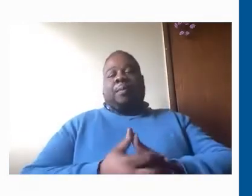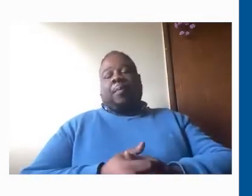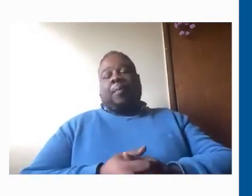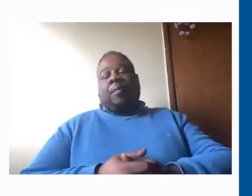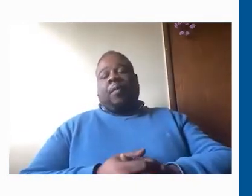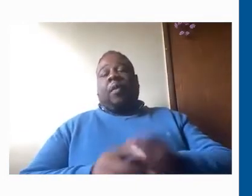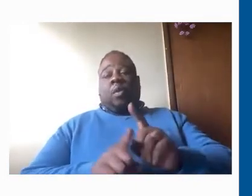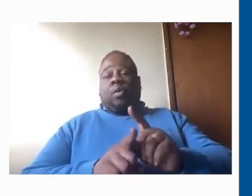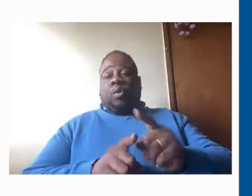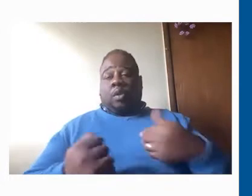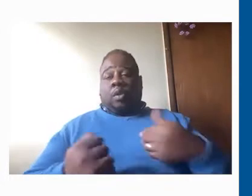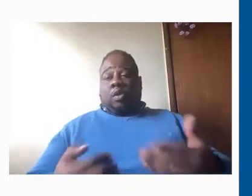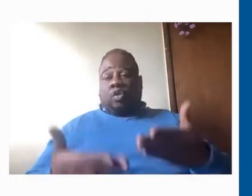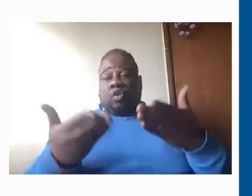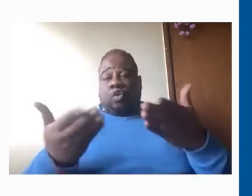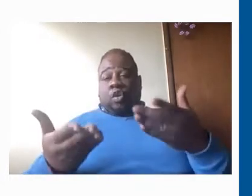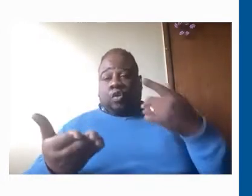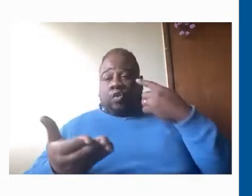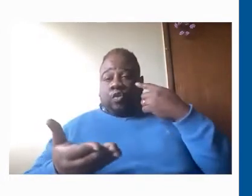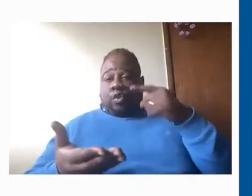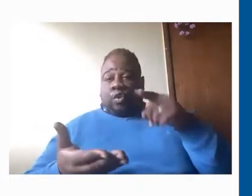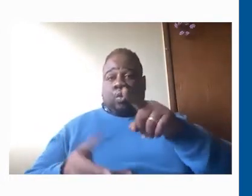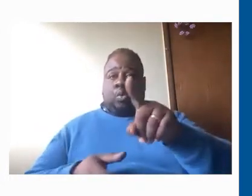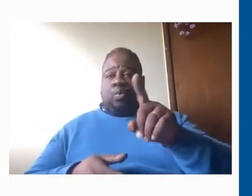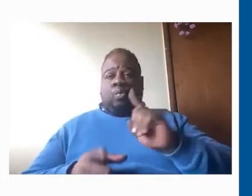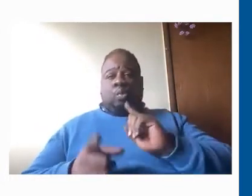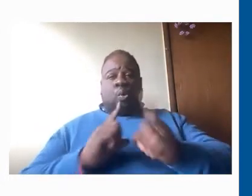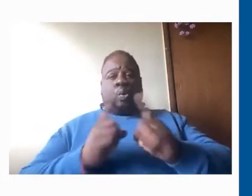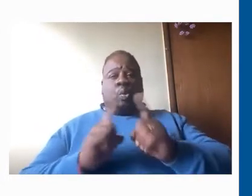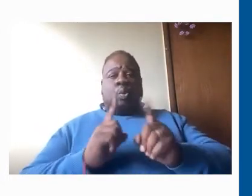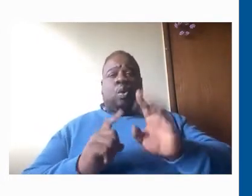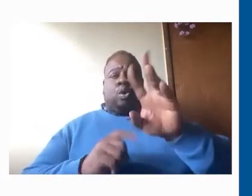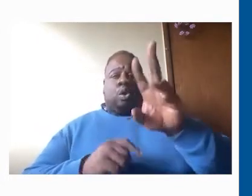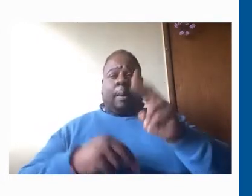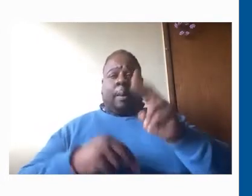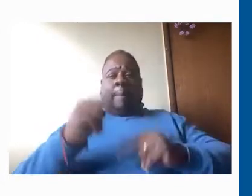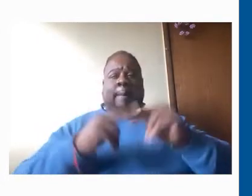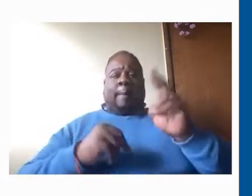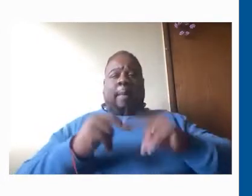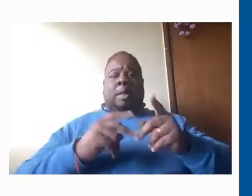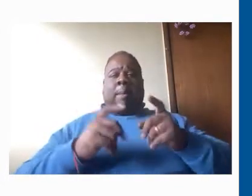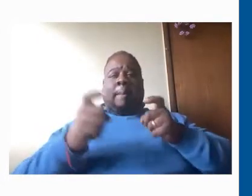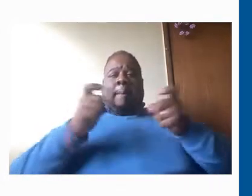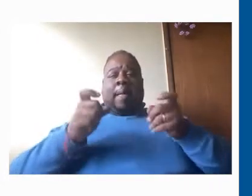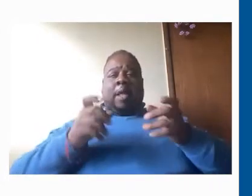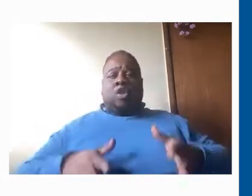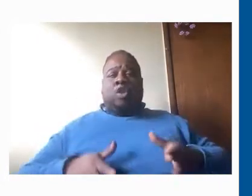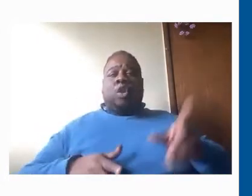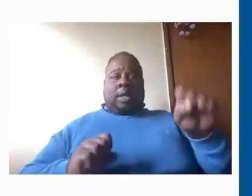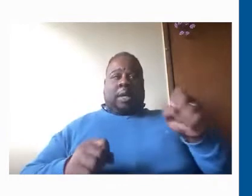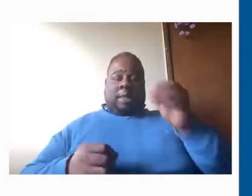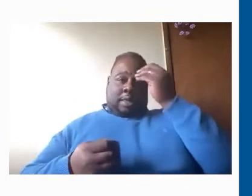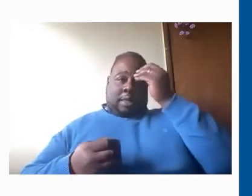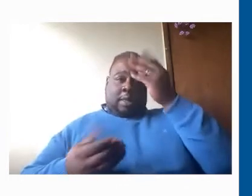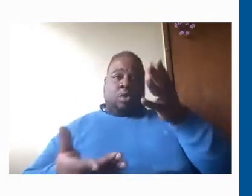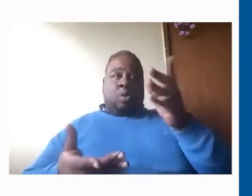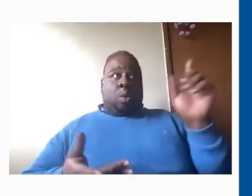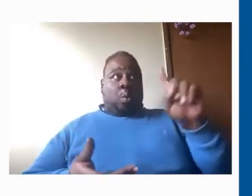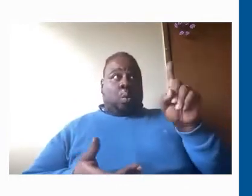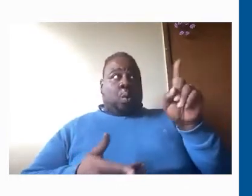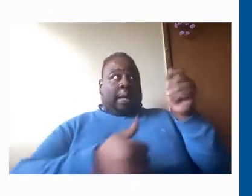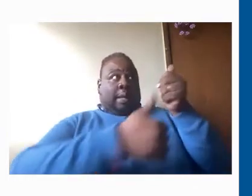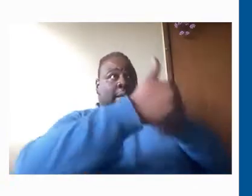for evacuating is speaking to your building management and seeing maybe if they can provide a list of the exits, or maybe where